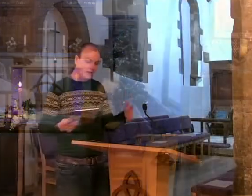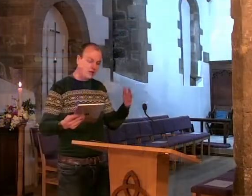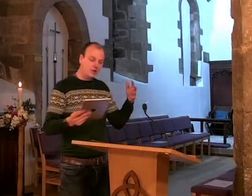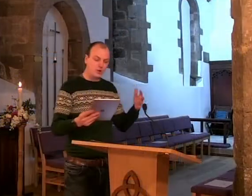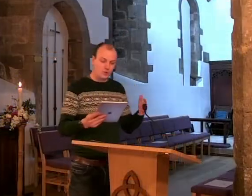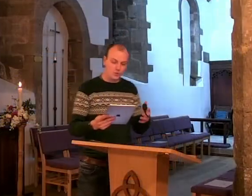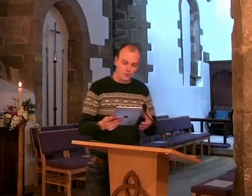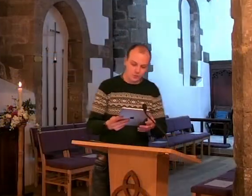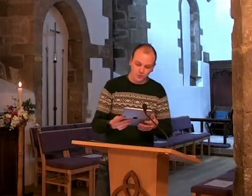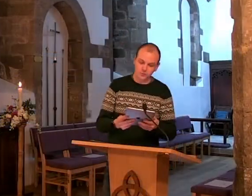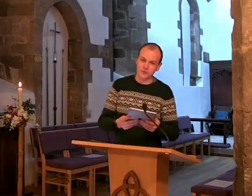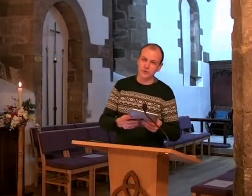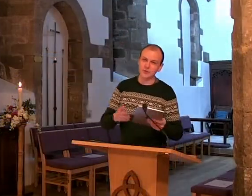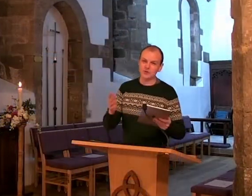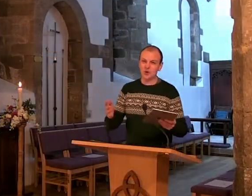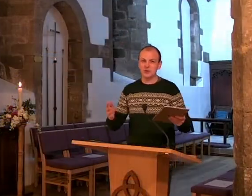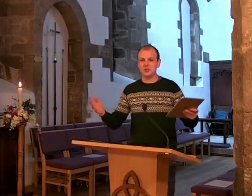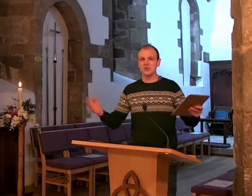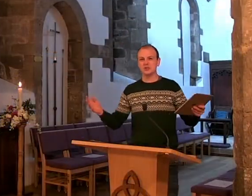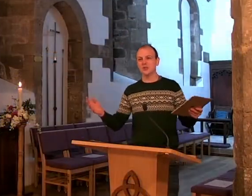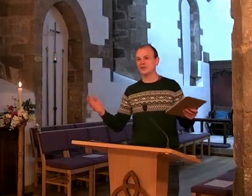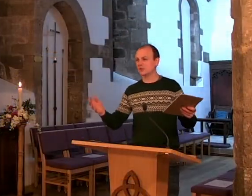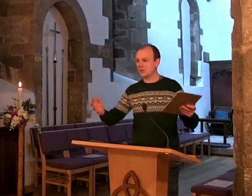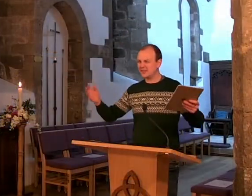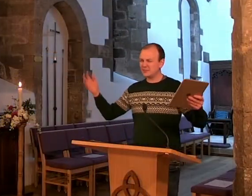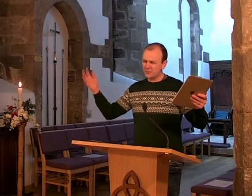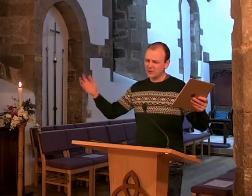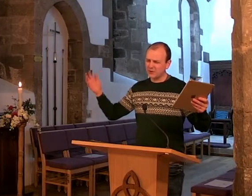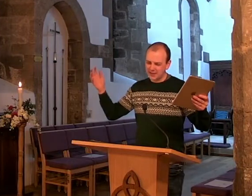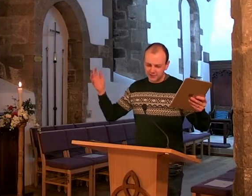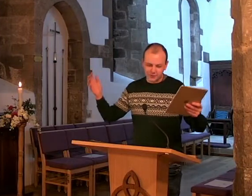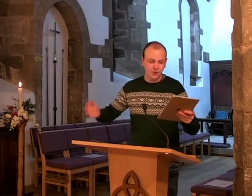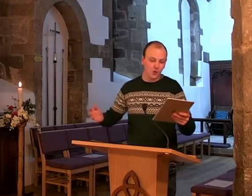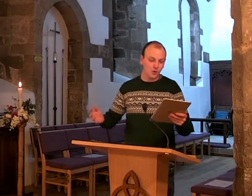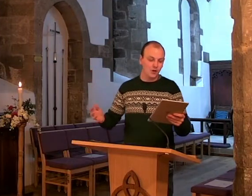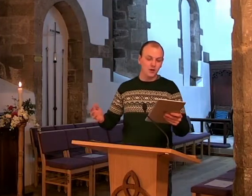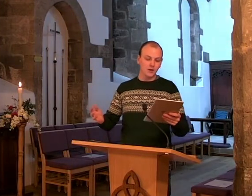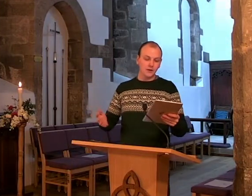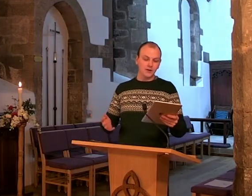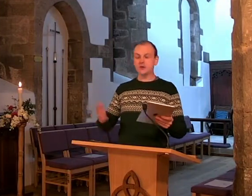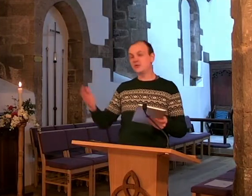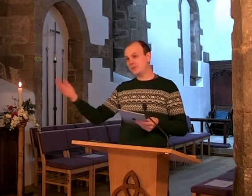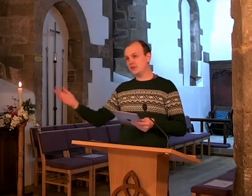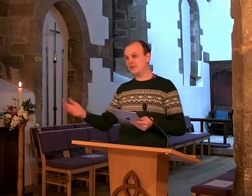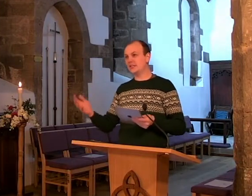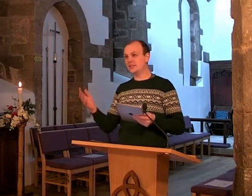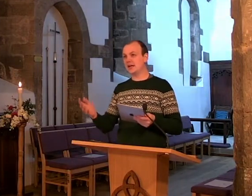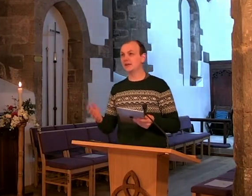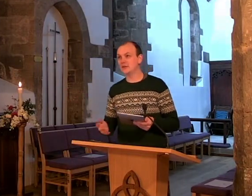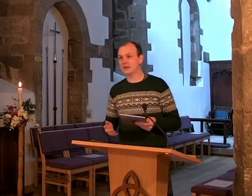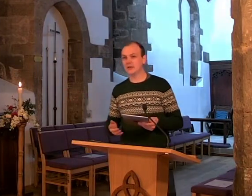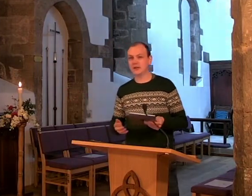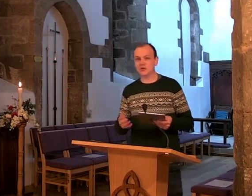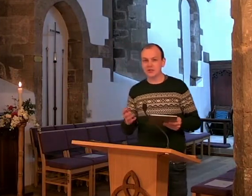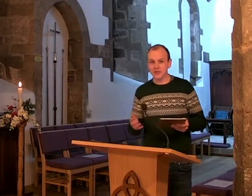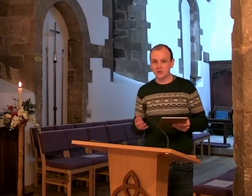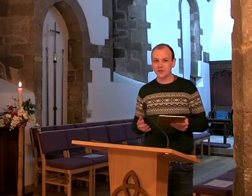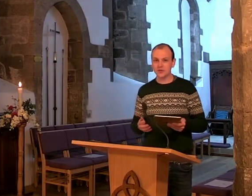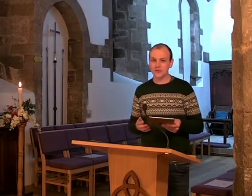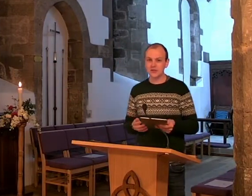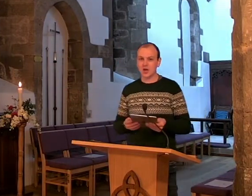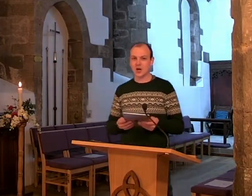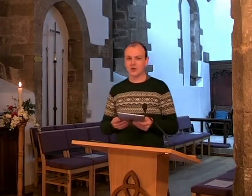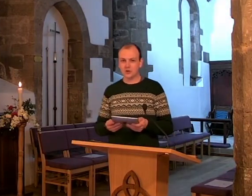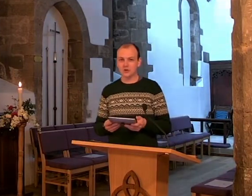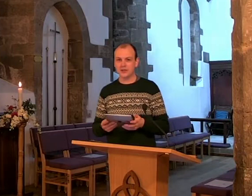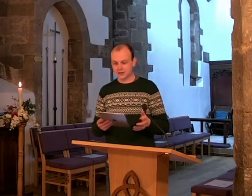Normally, we would run two services where this building is full. The crib service and the Christingle